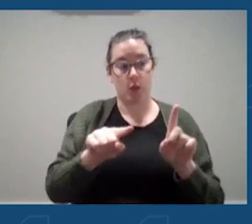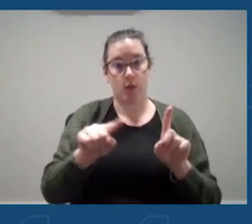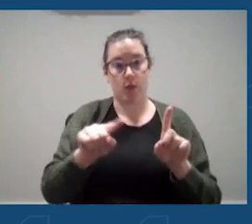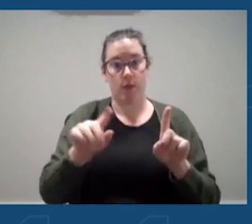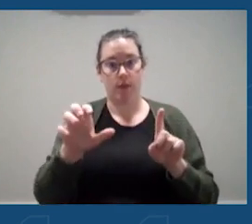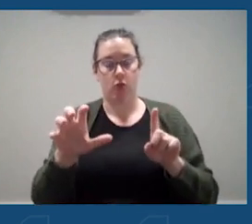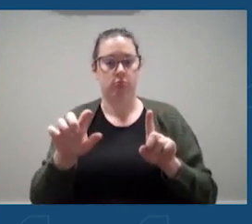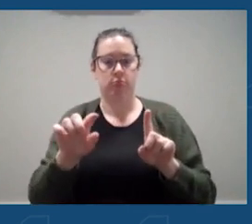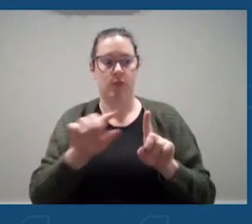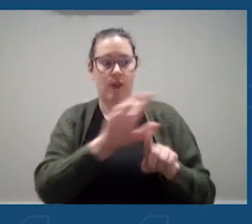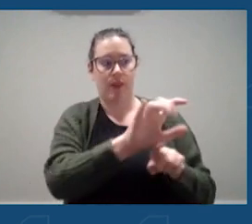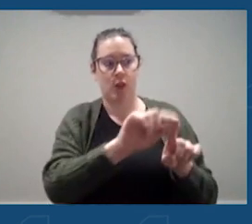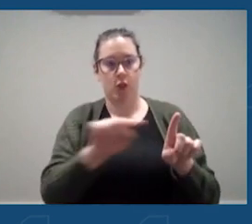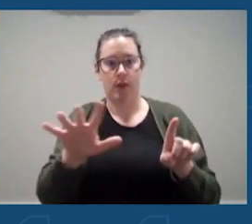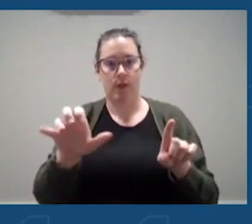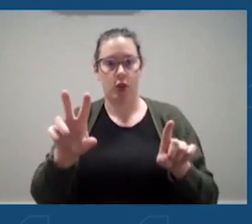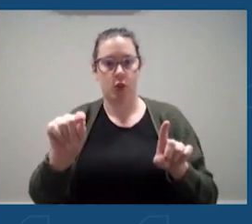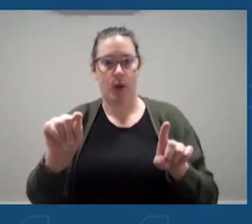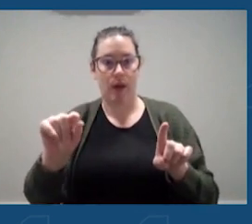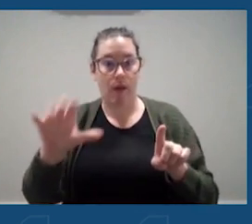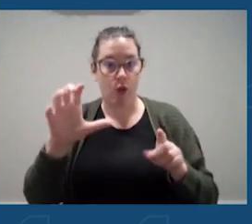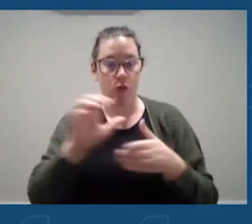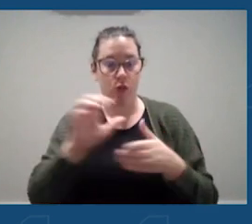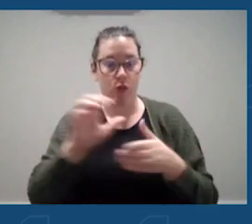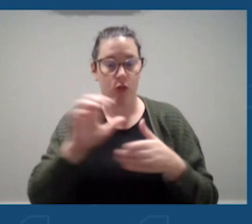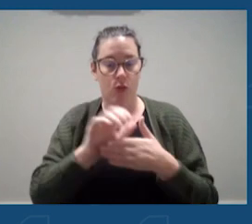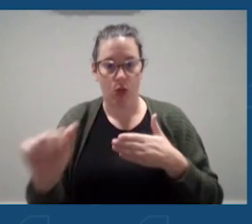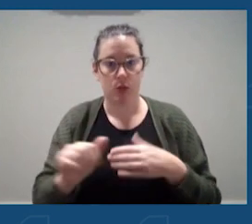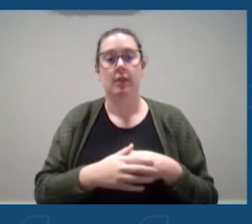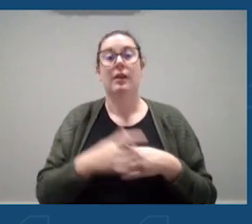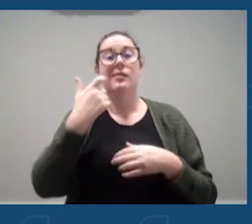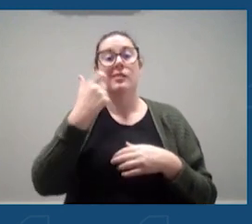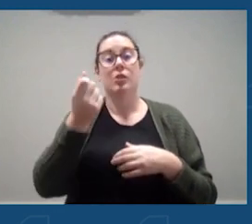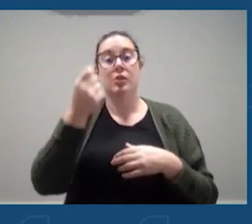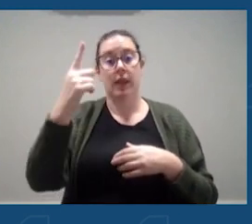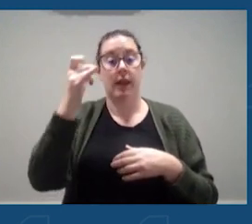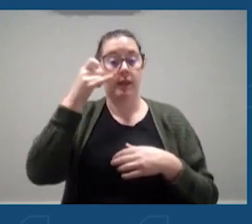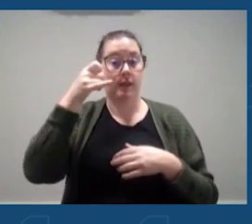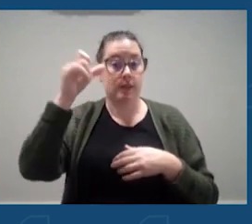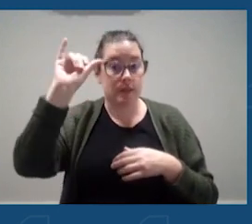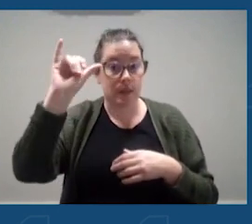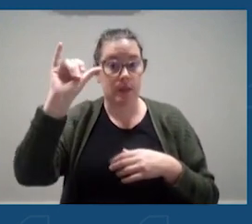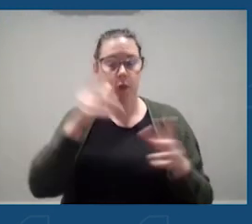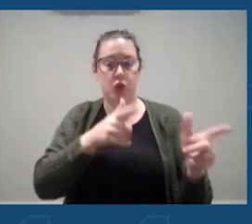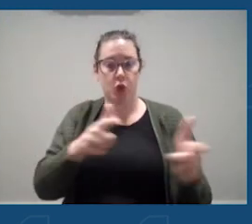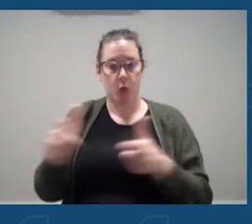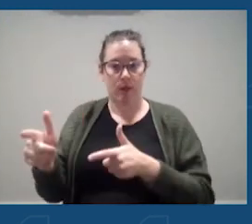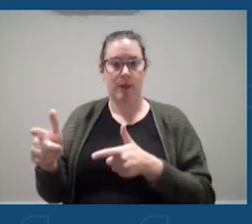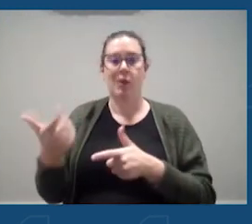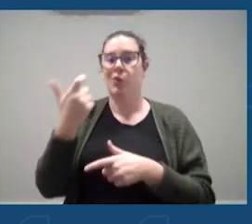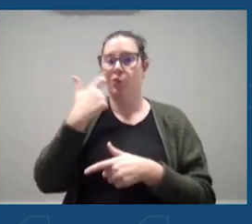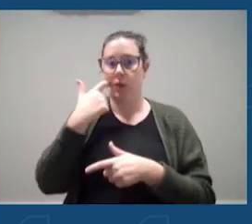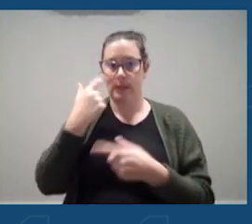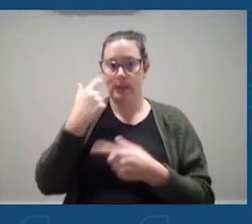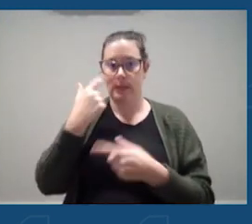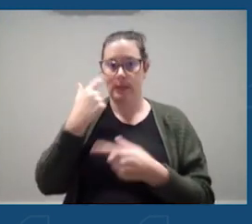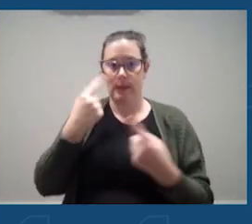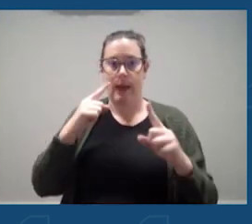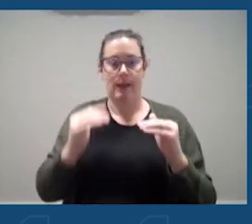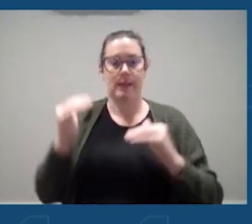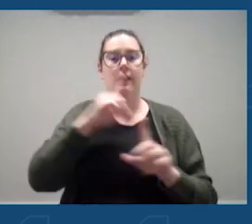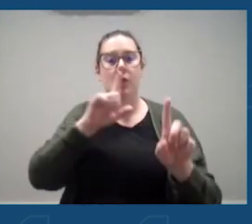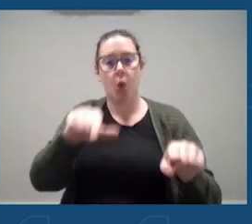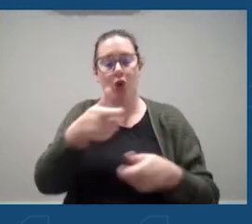mentioned, the influence of the Buffalo shooting, I announced an executive order. I issued an executive order that directed every single